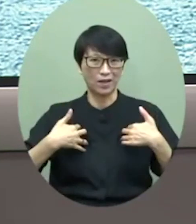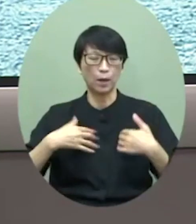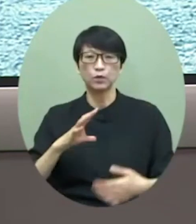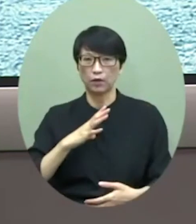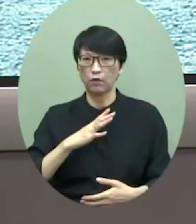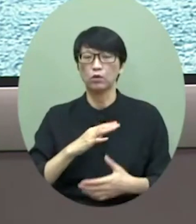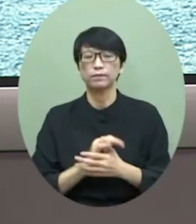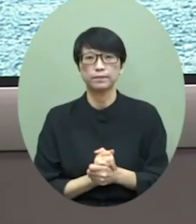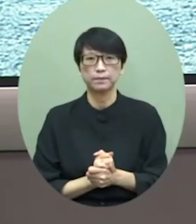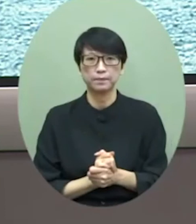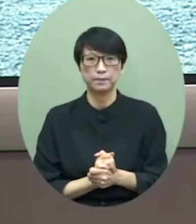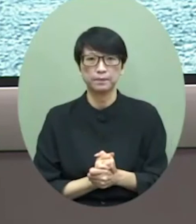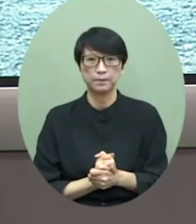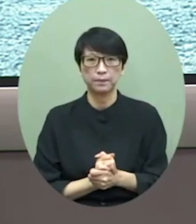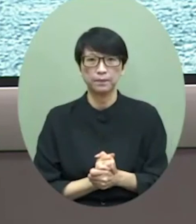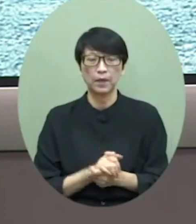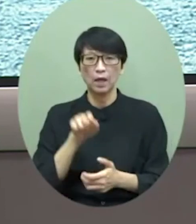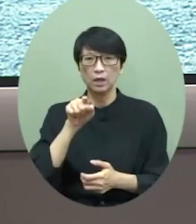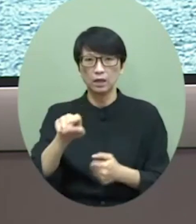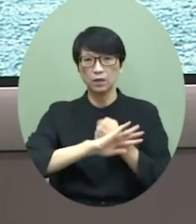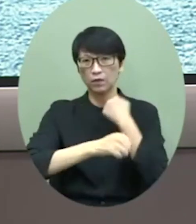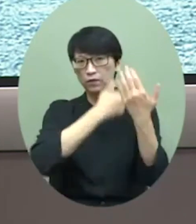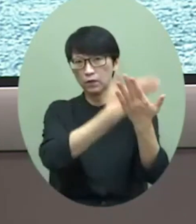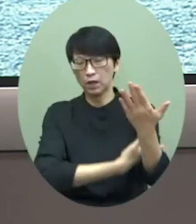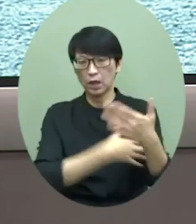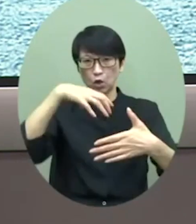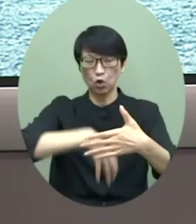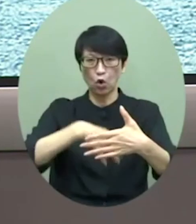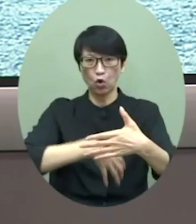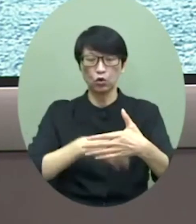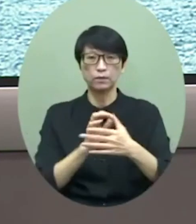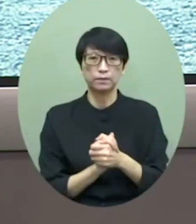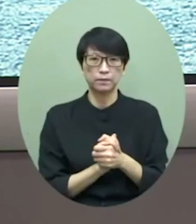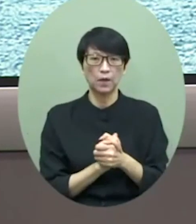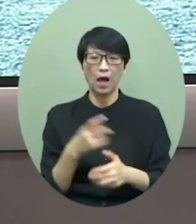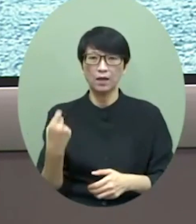Now we are now in an emergency situation.